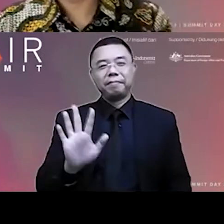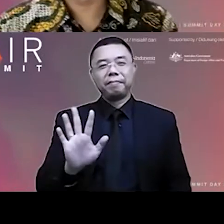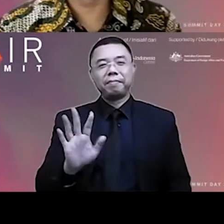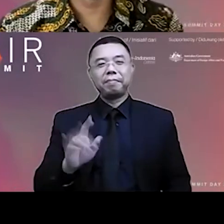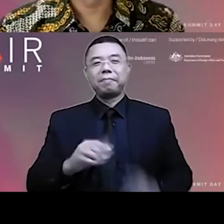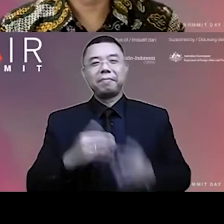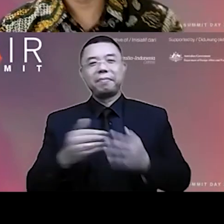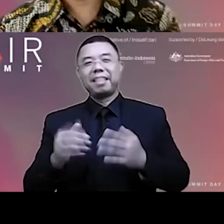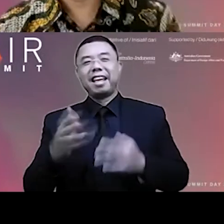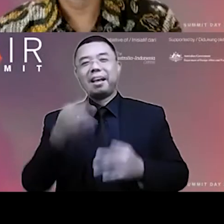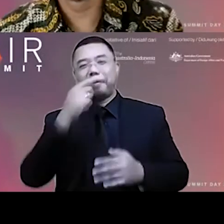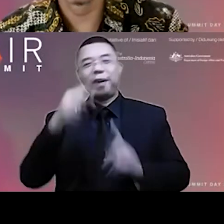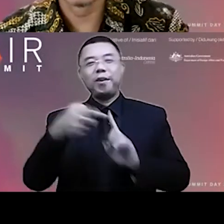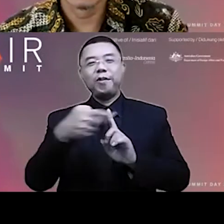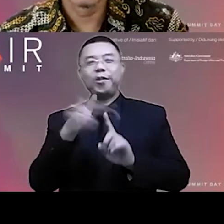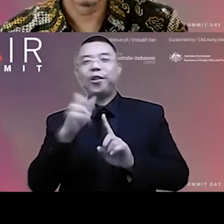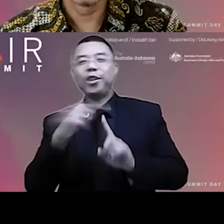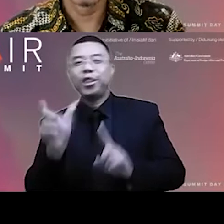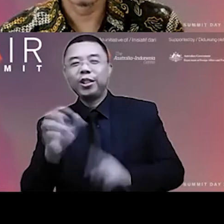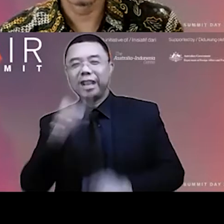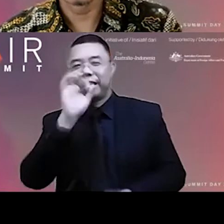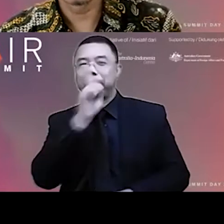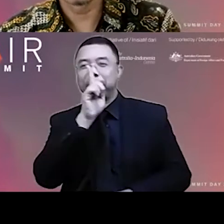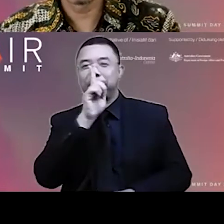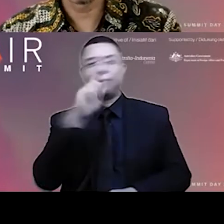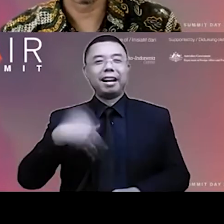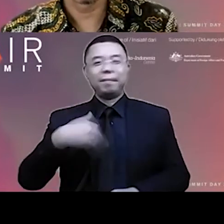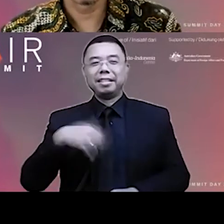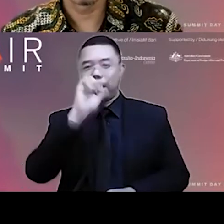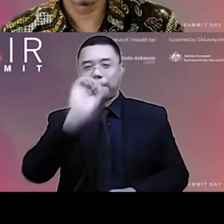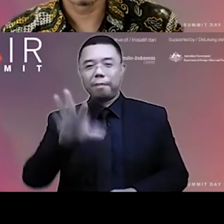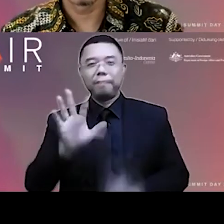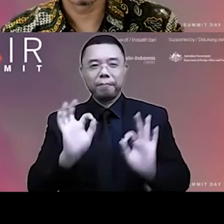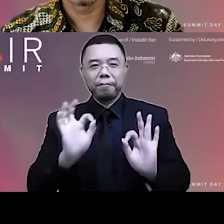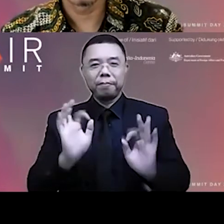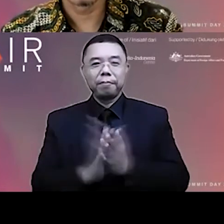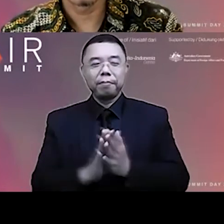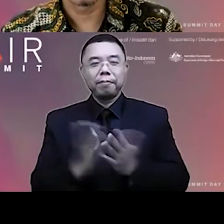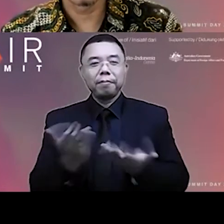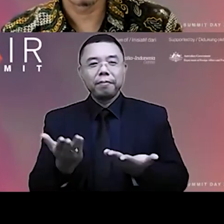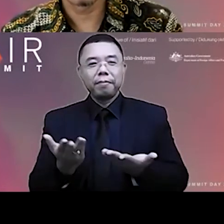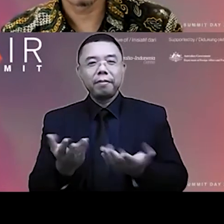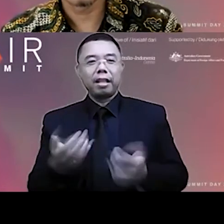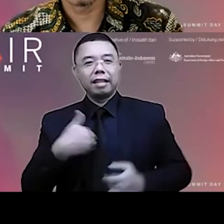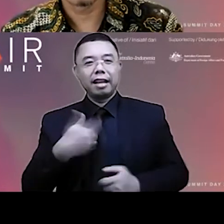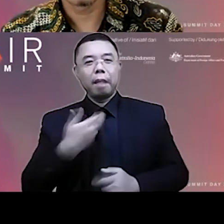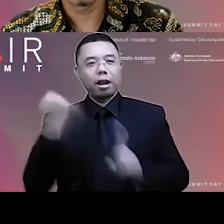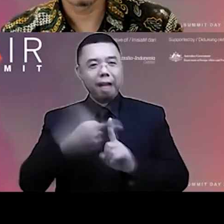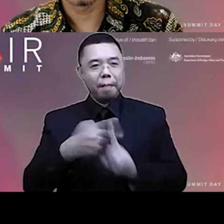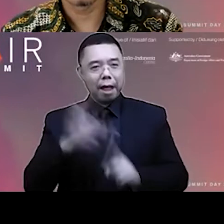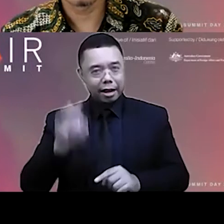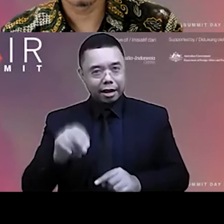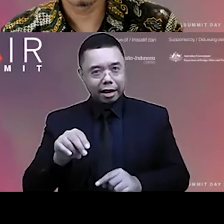anything. may I add one point on that, Helen? I mean, this is, this personal perspective. I